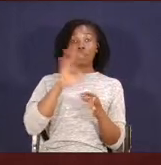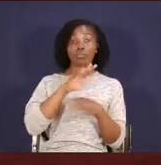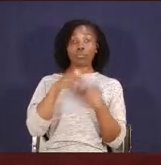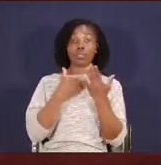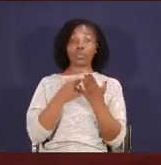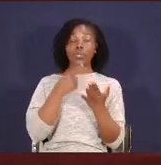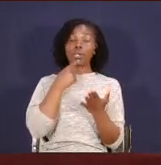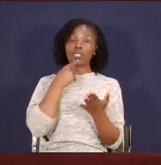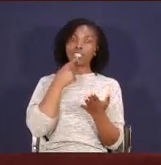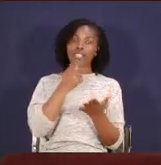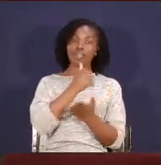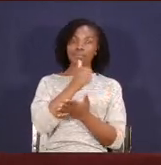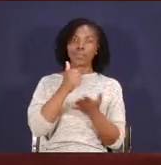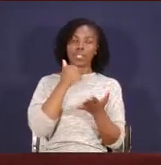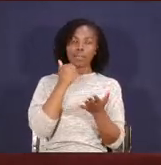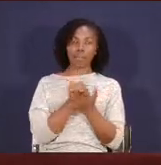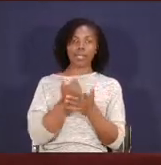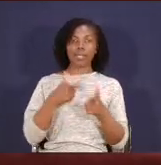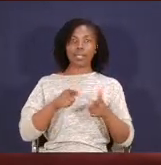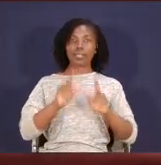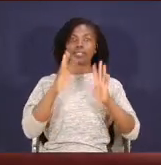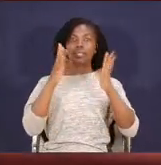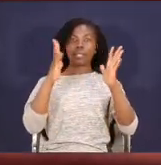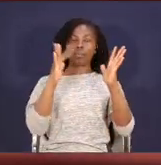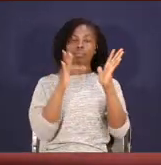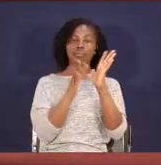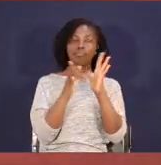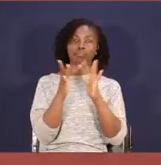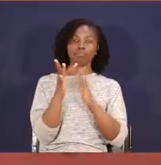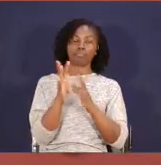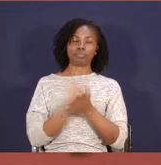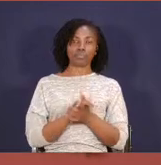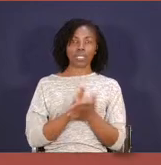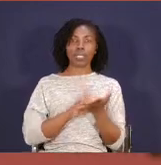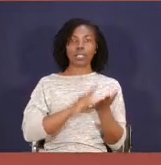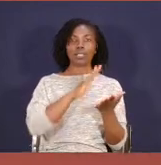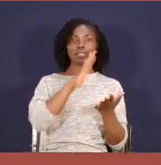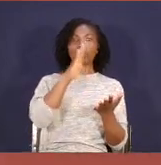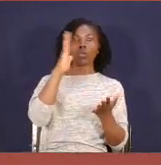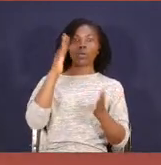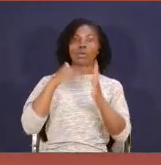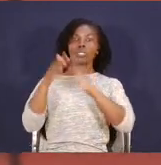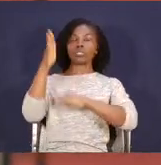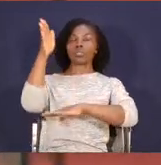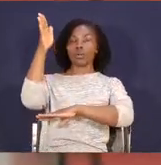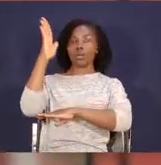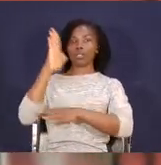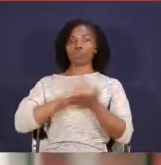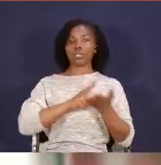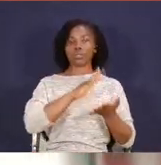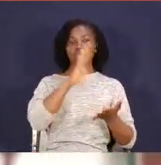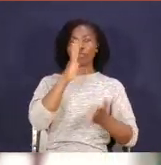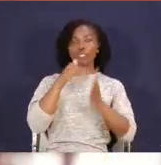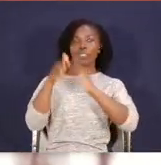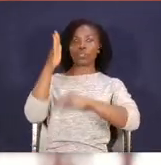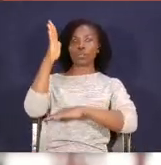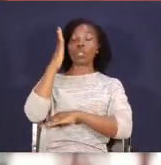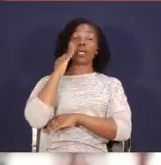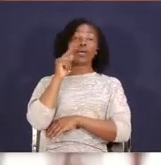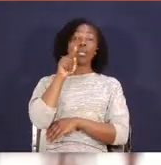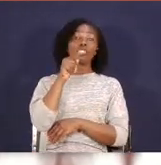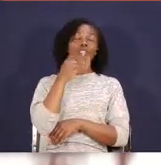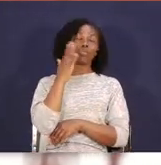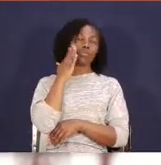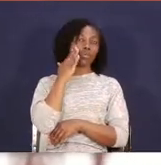say, amen. Let's give a hand clap to Jesus. Glory to God. Glory to God. I want you to know you are blessed